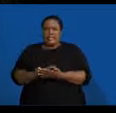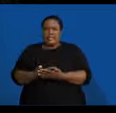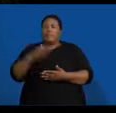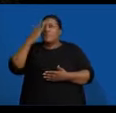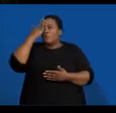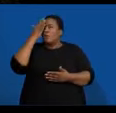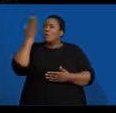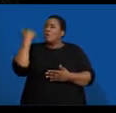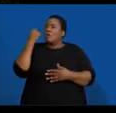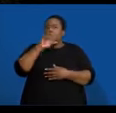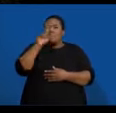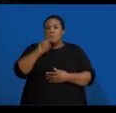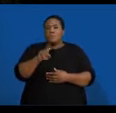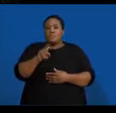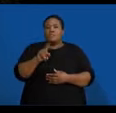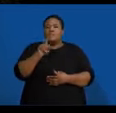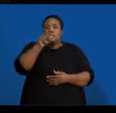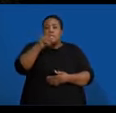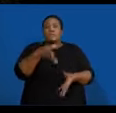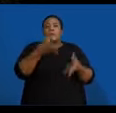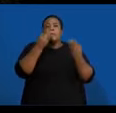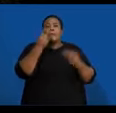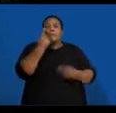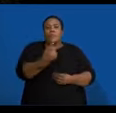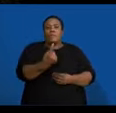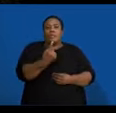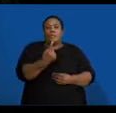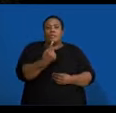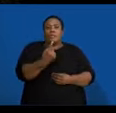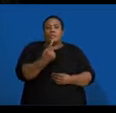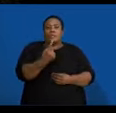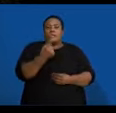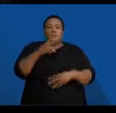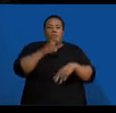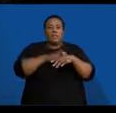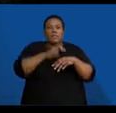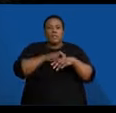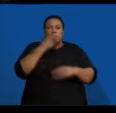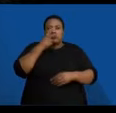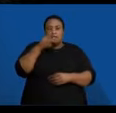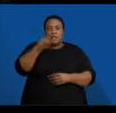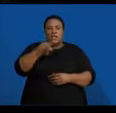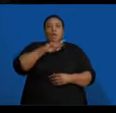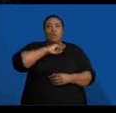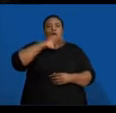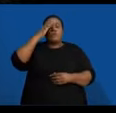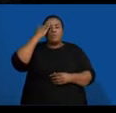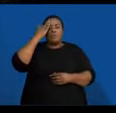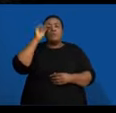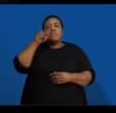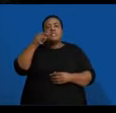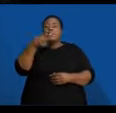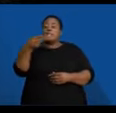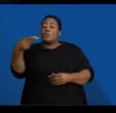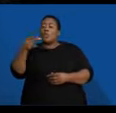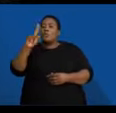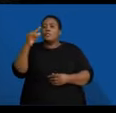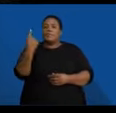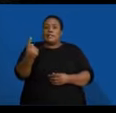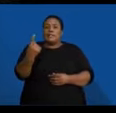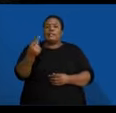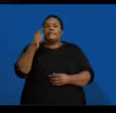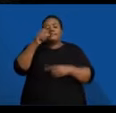we did, we got that as 1. So I don't really need to be looking at that because we already know that that is equal to 1. And this will